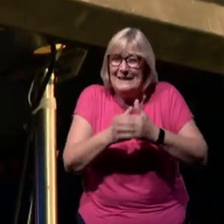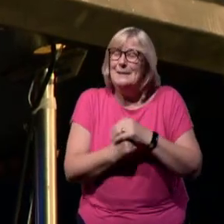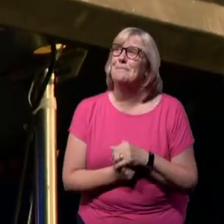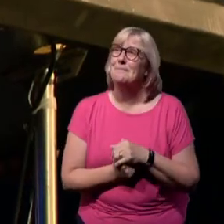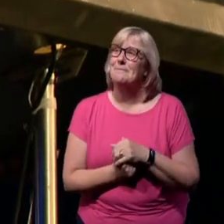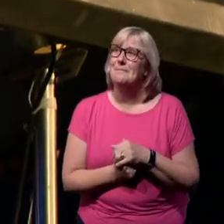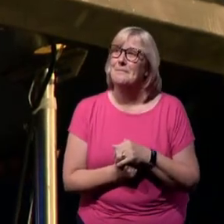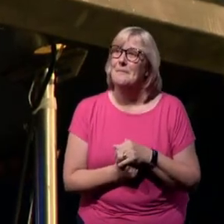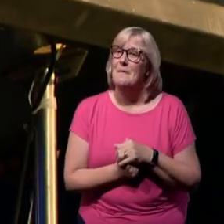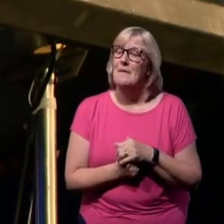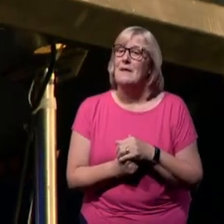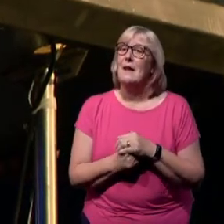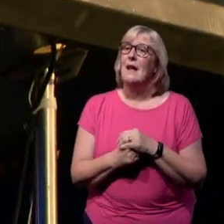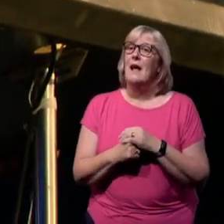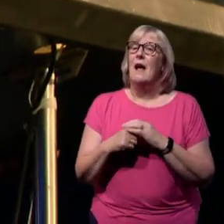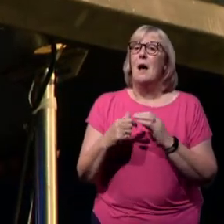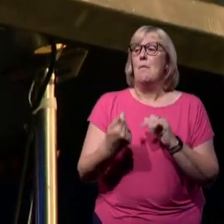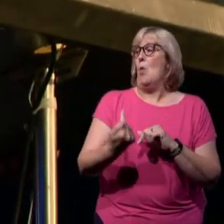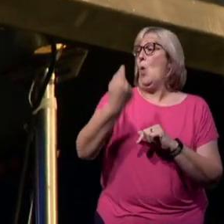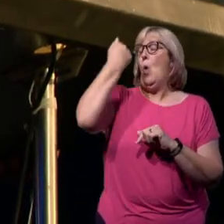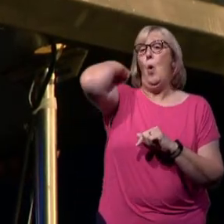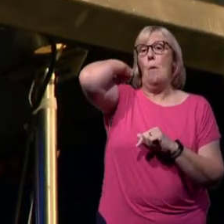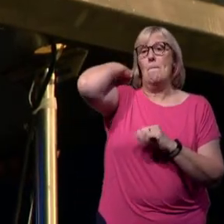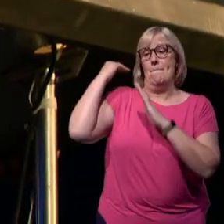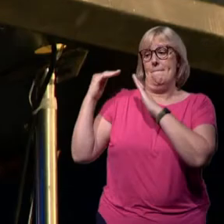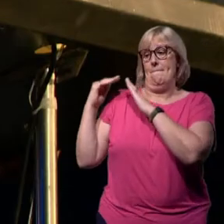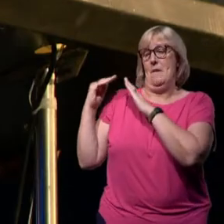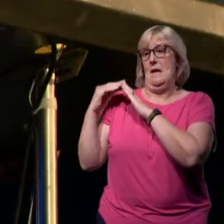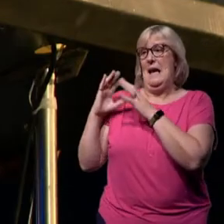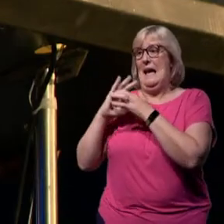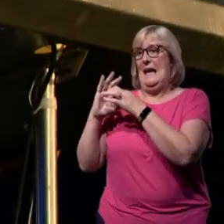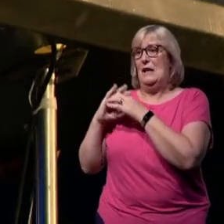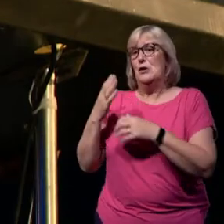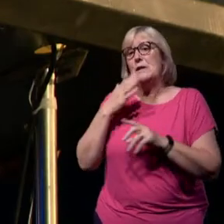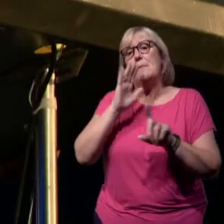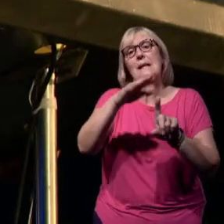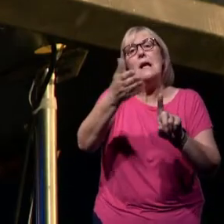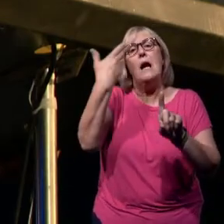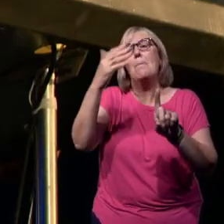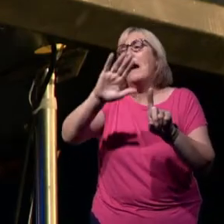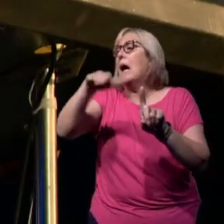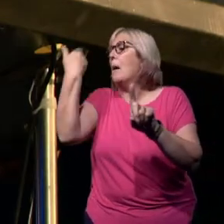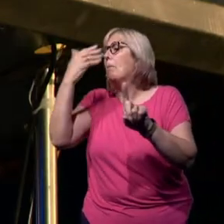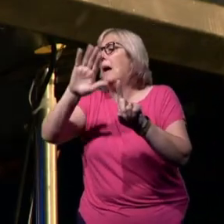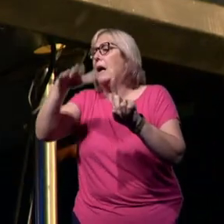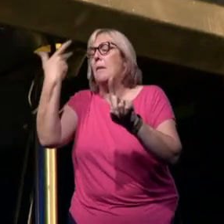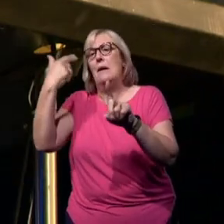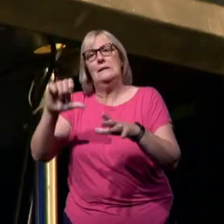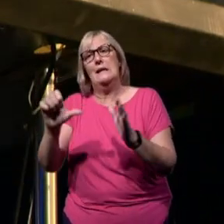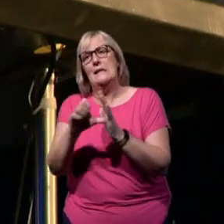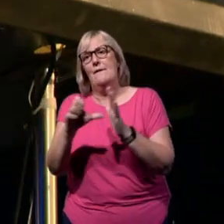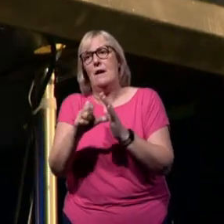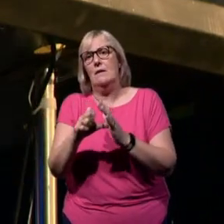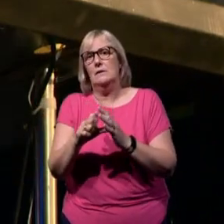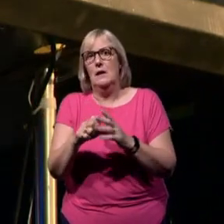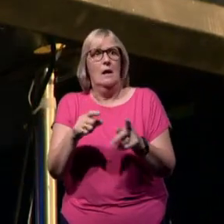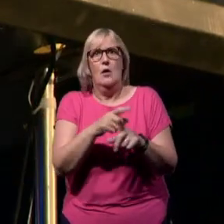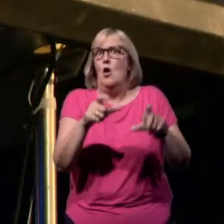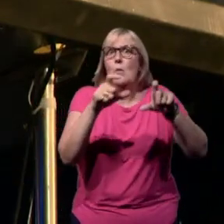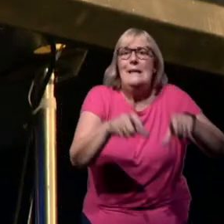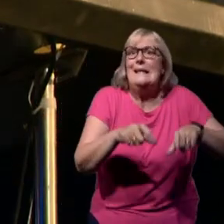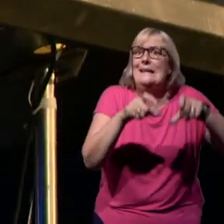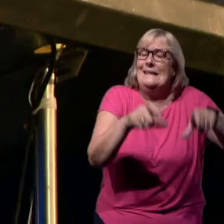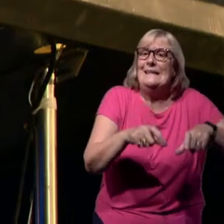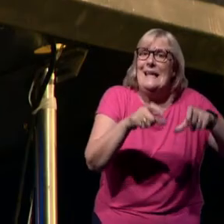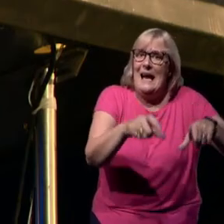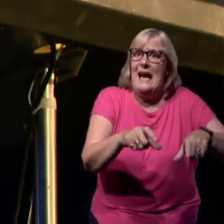was that their agencies back home wouldn't make them leave. Here's what Tim wrote. He said they didn't